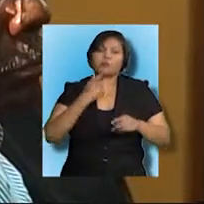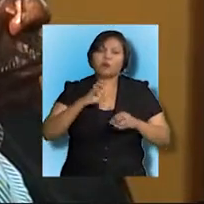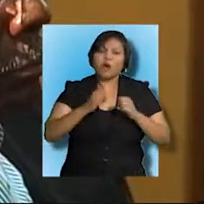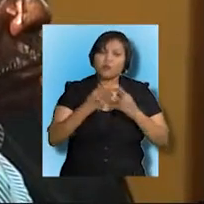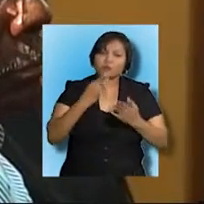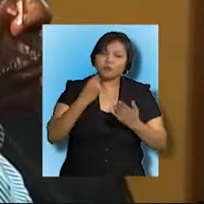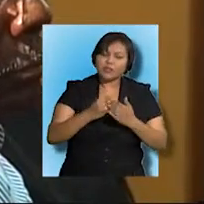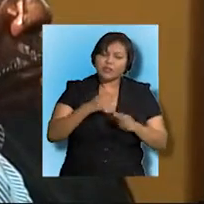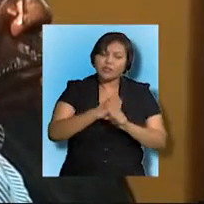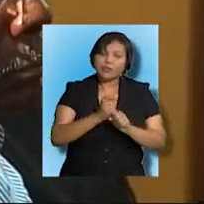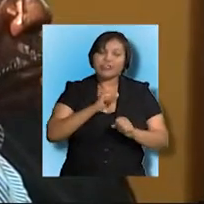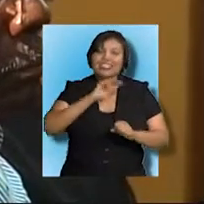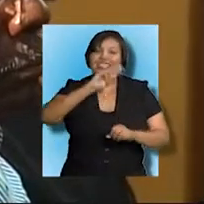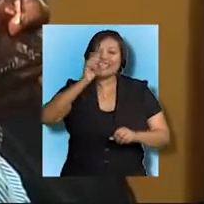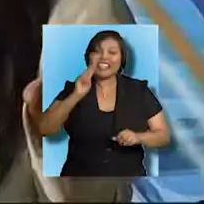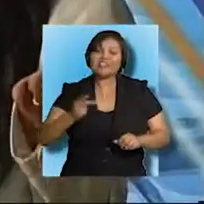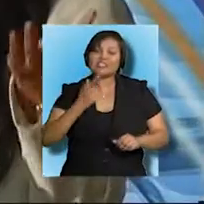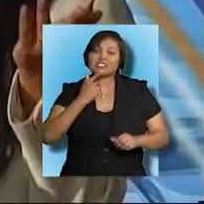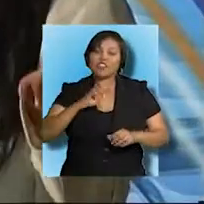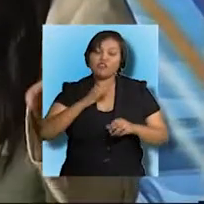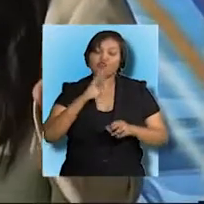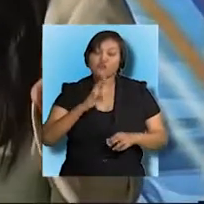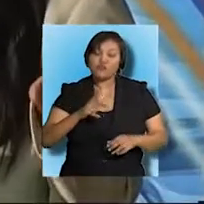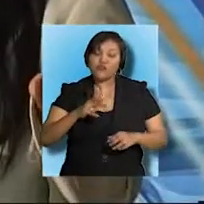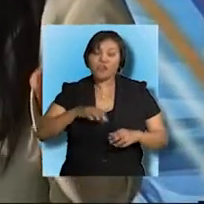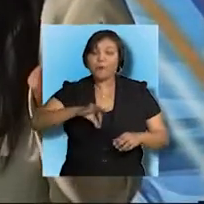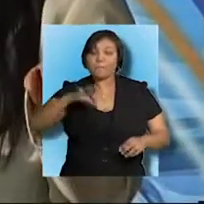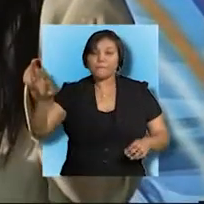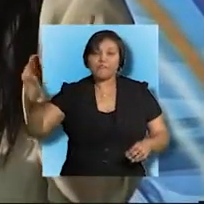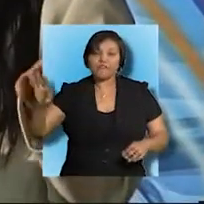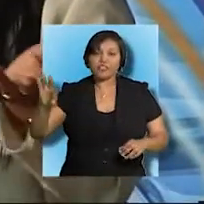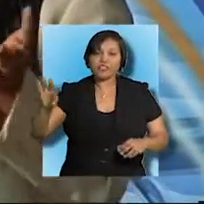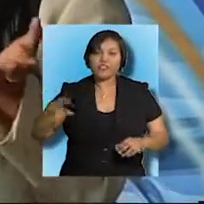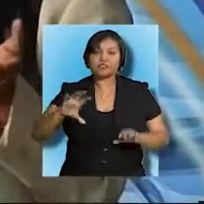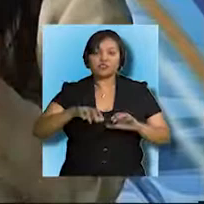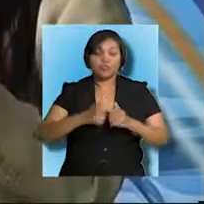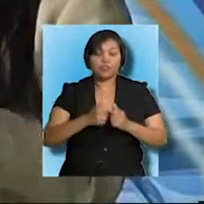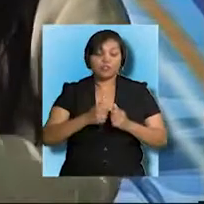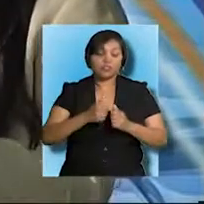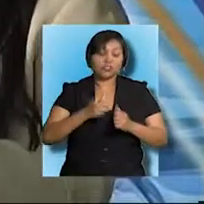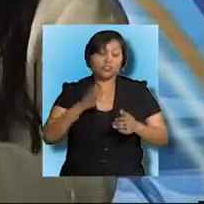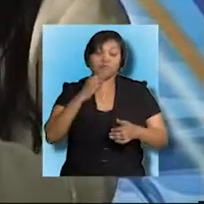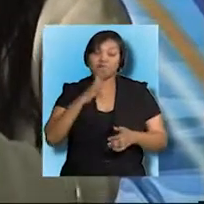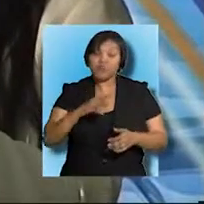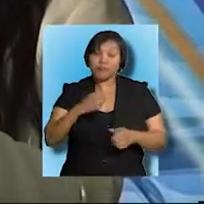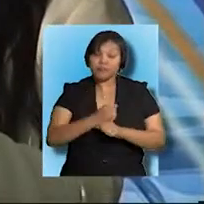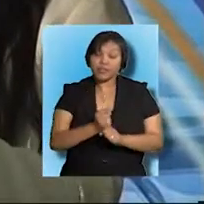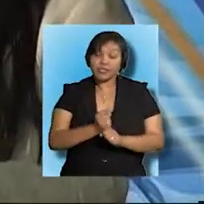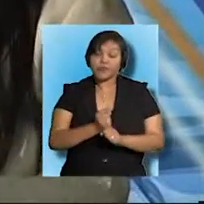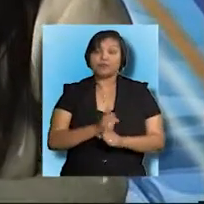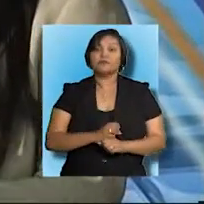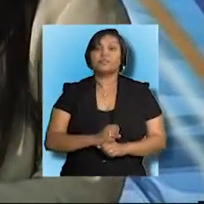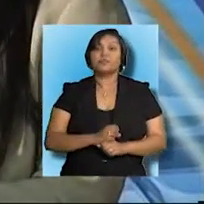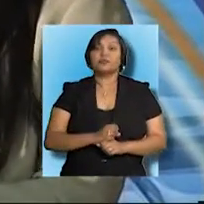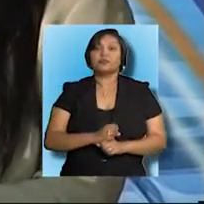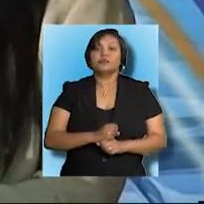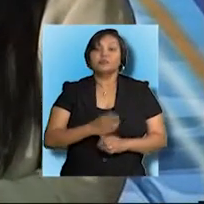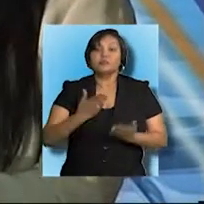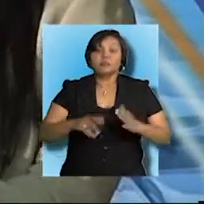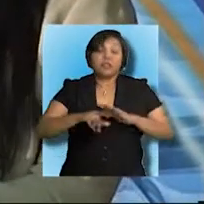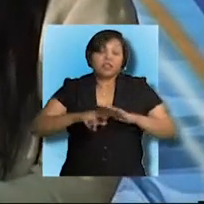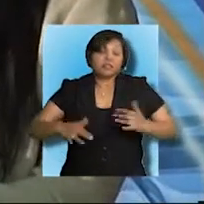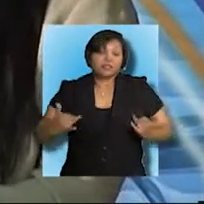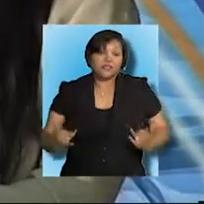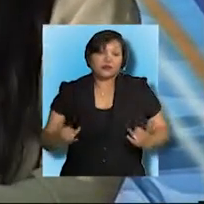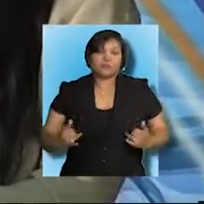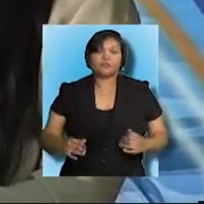revenue figures for media, but they never give the bottom line figures to show that our profits may be dwindling. So In